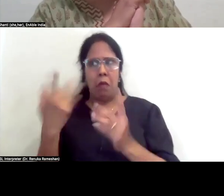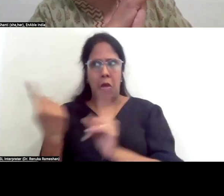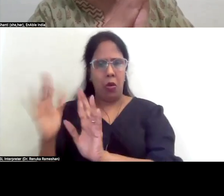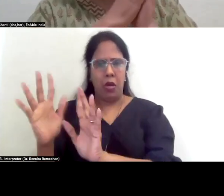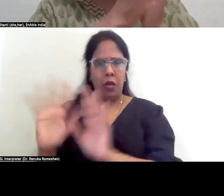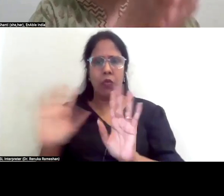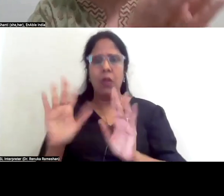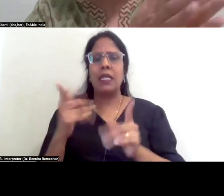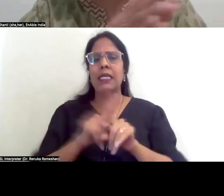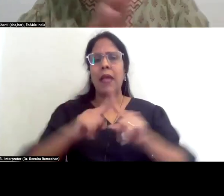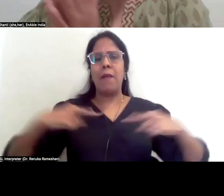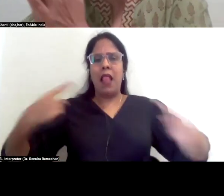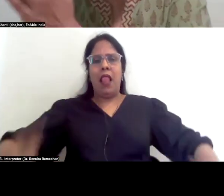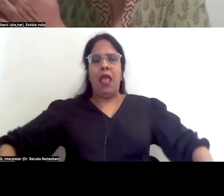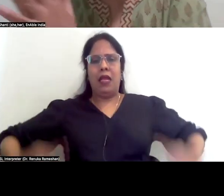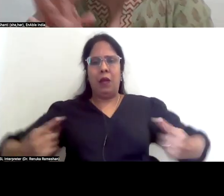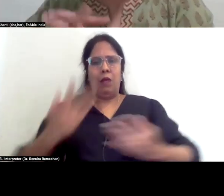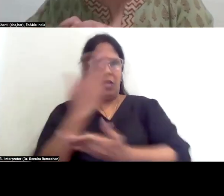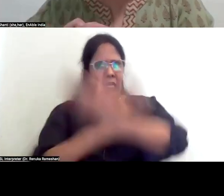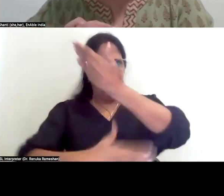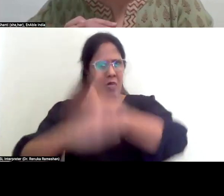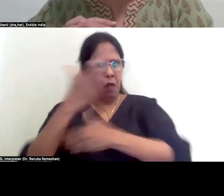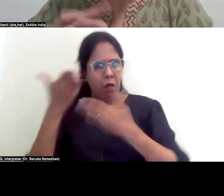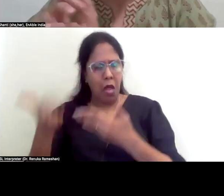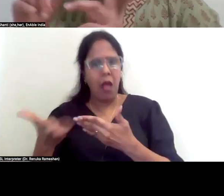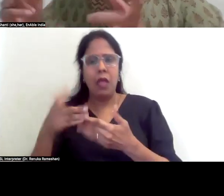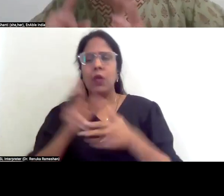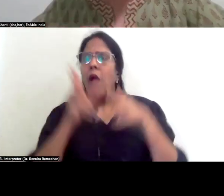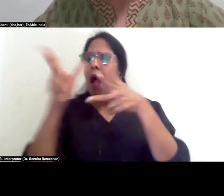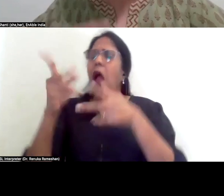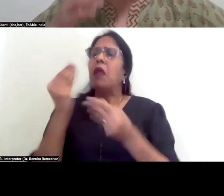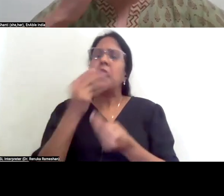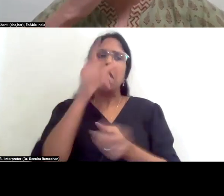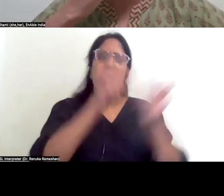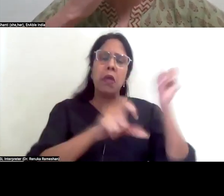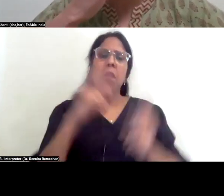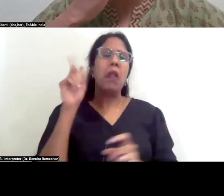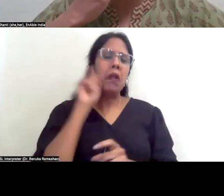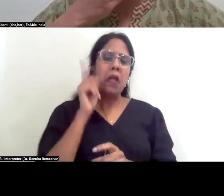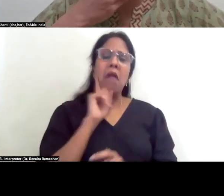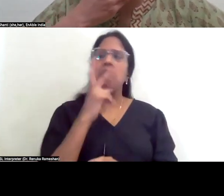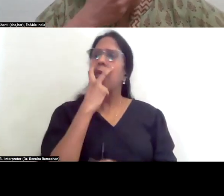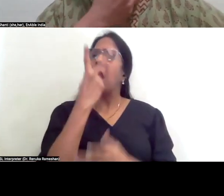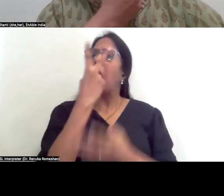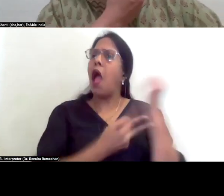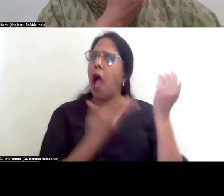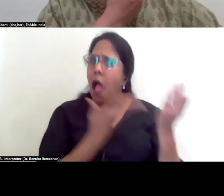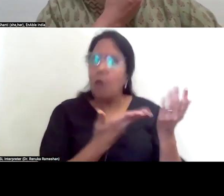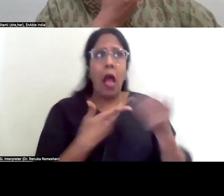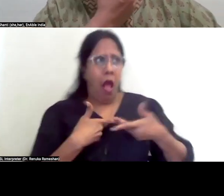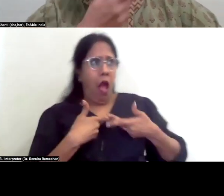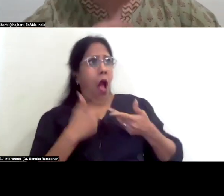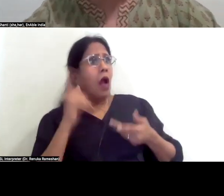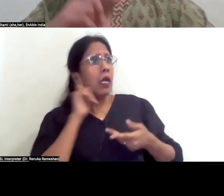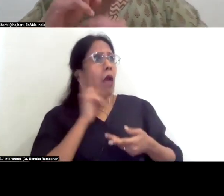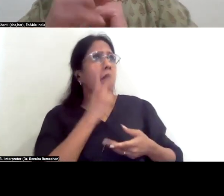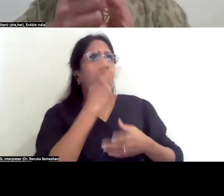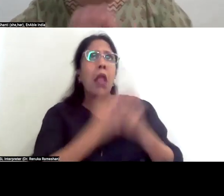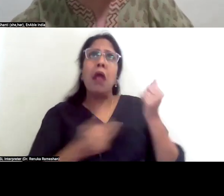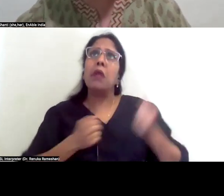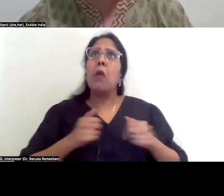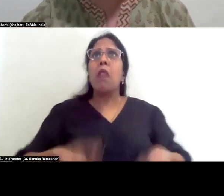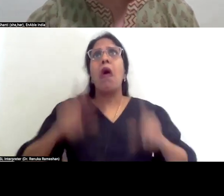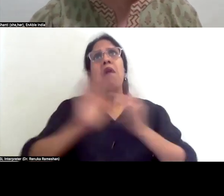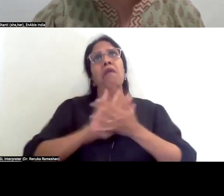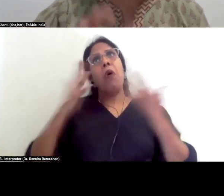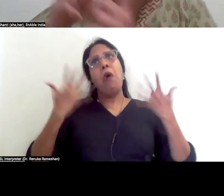locomotor disability and I tell him there are people who are deafblind, that person is thinking, oh my God, if I was deafblind, my life will be over. Then you